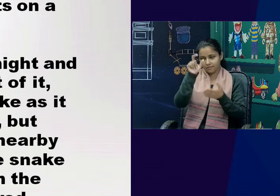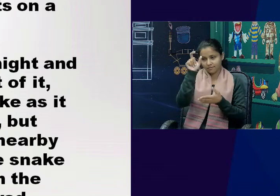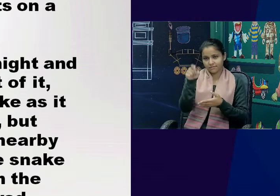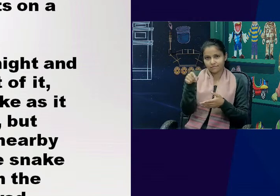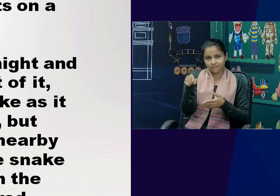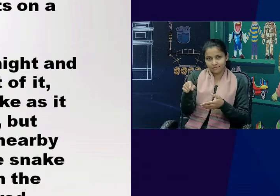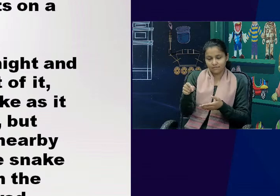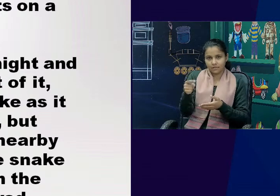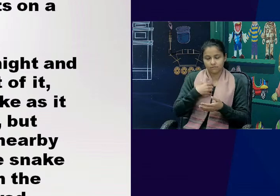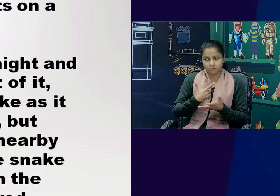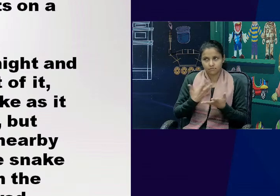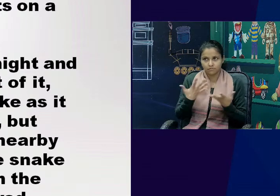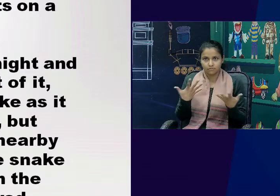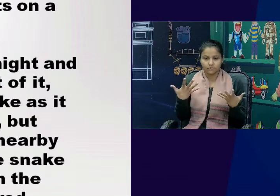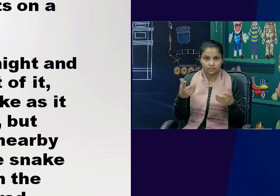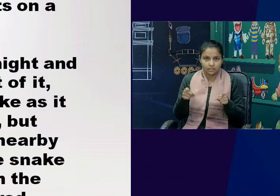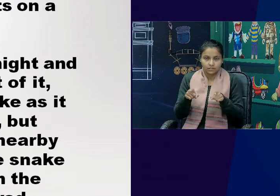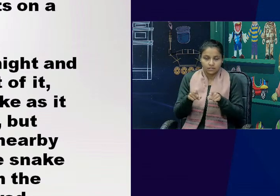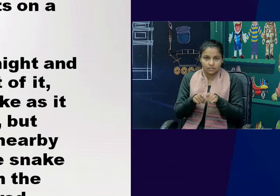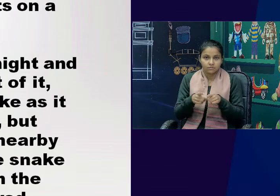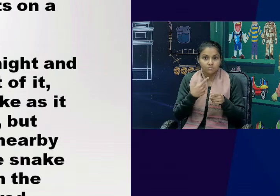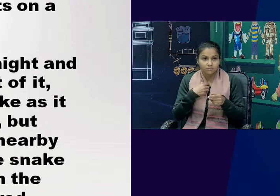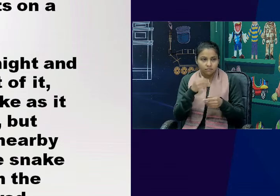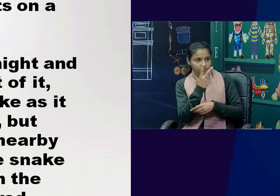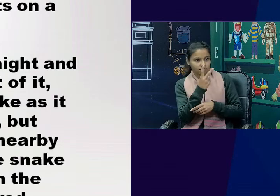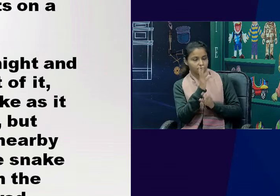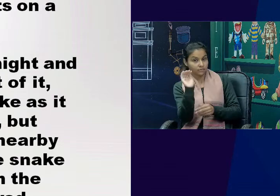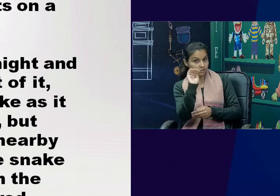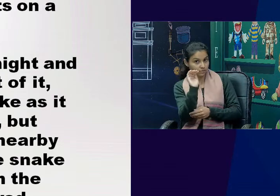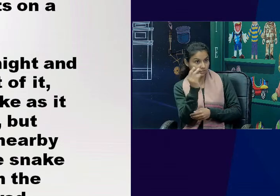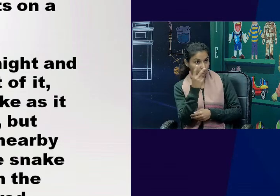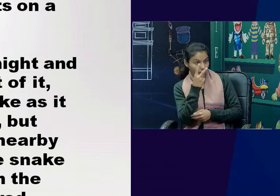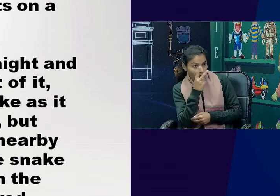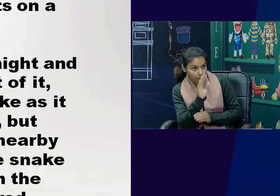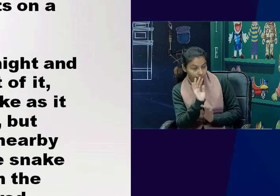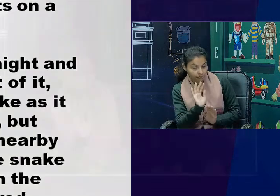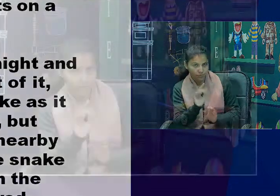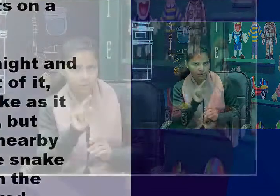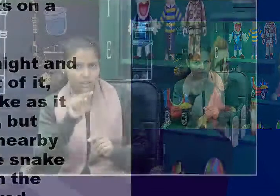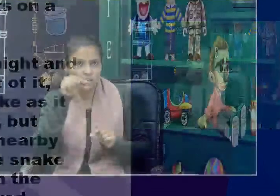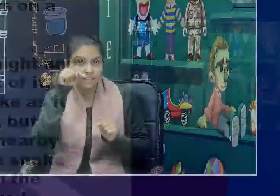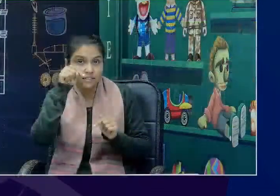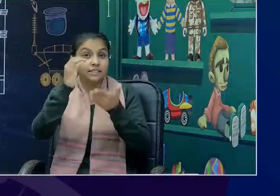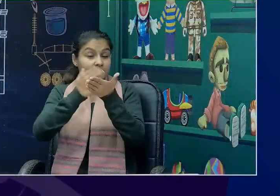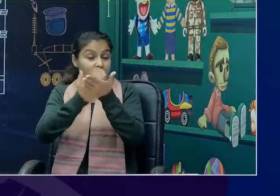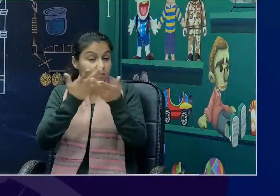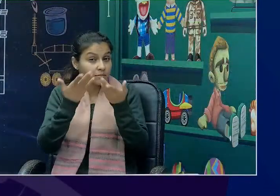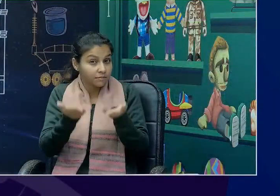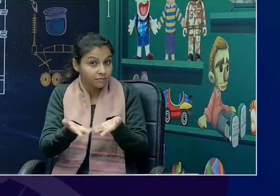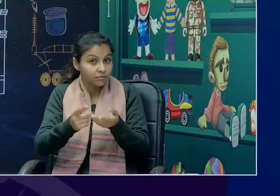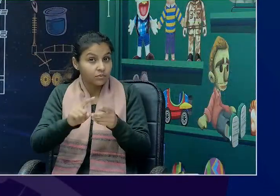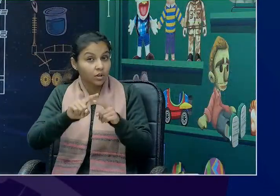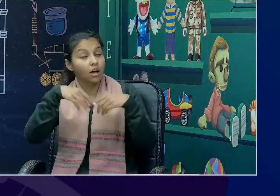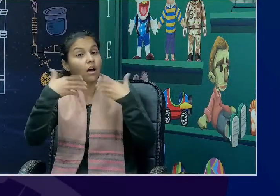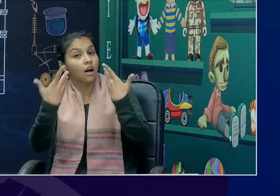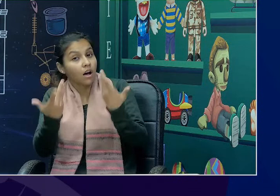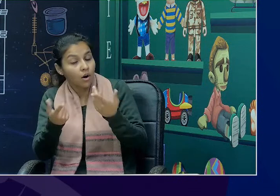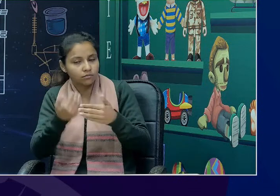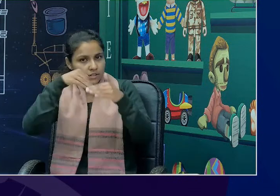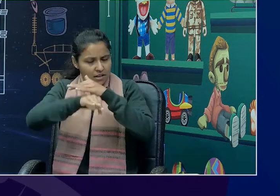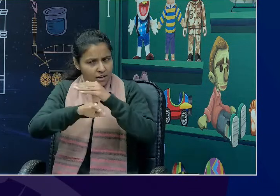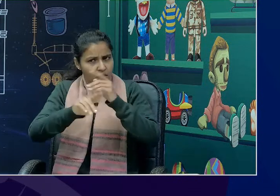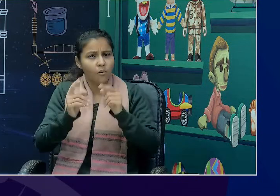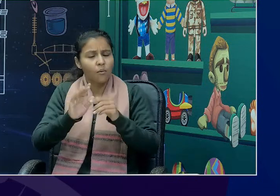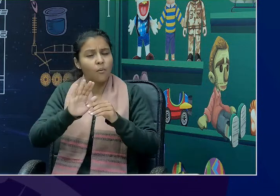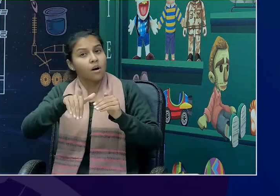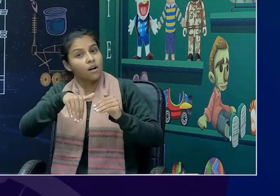became very scared on seeing the snake, and this chapter also deals about this thing only, that how he encountered the snake